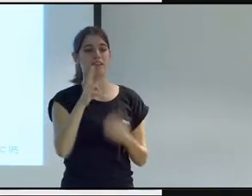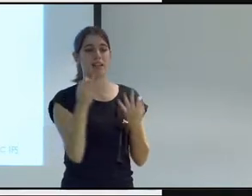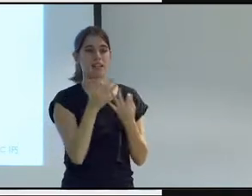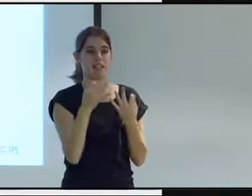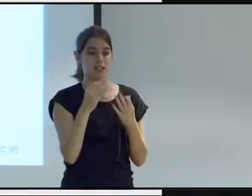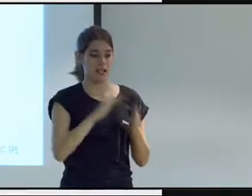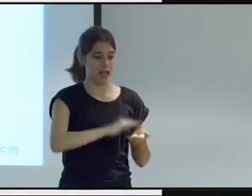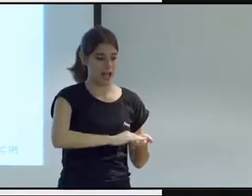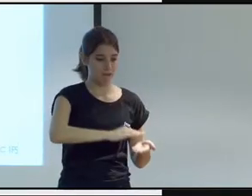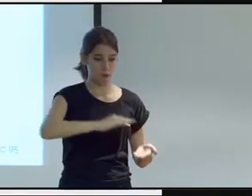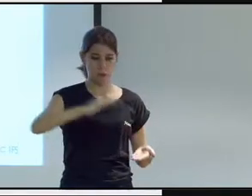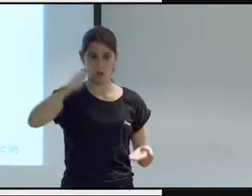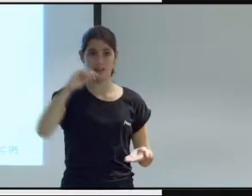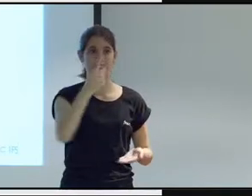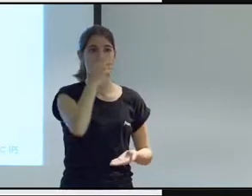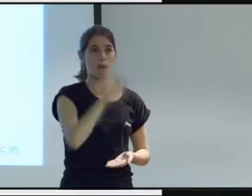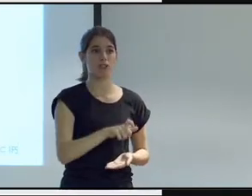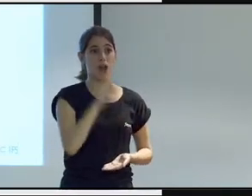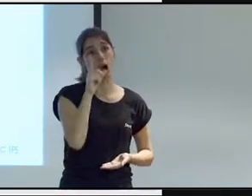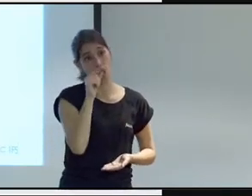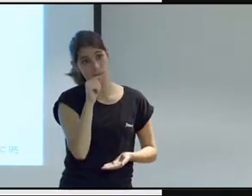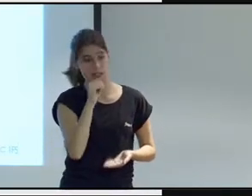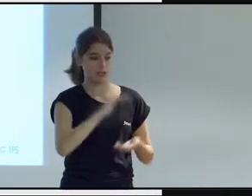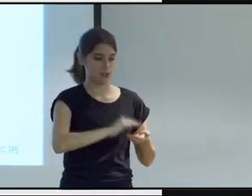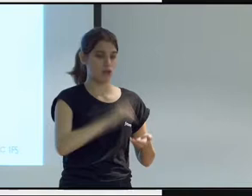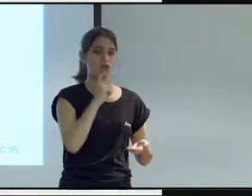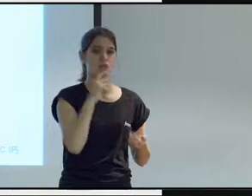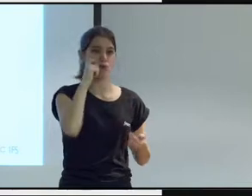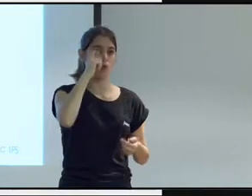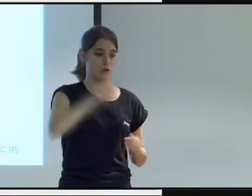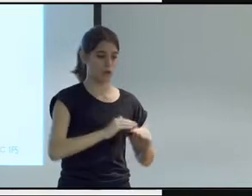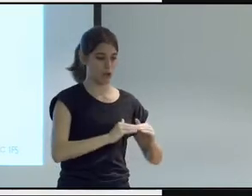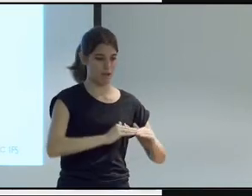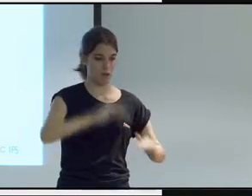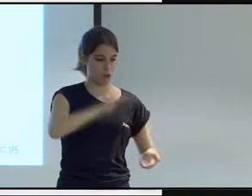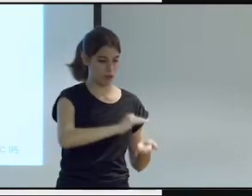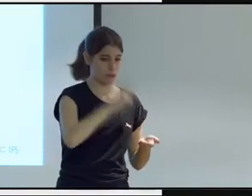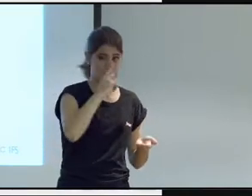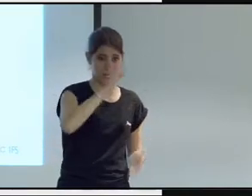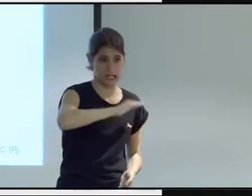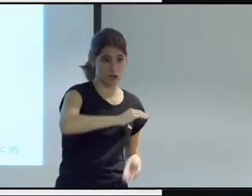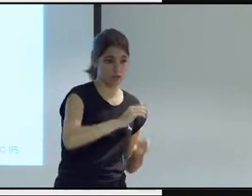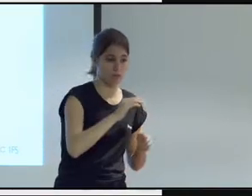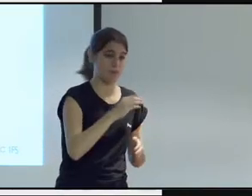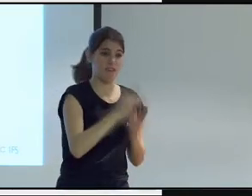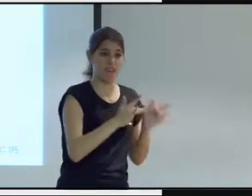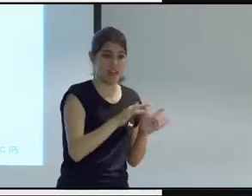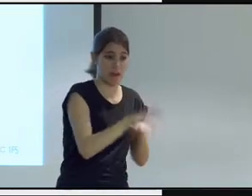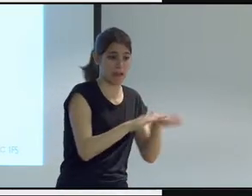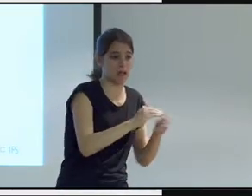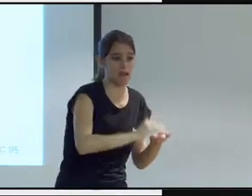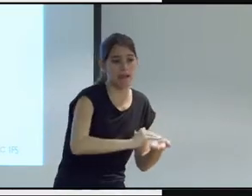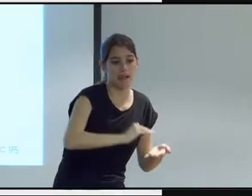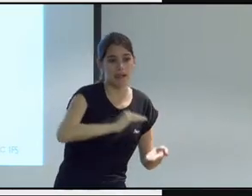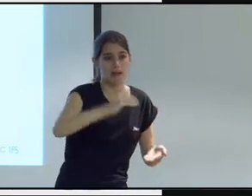we see the evolution of a person, in this case a male, how his body evolves throughout life. Since he's a baby